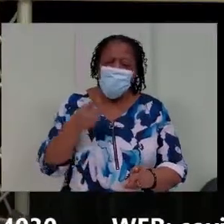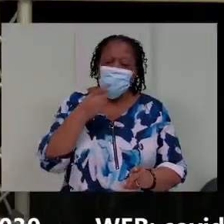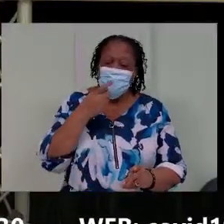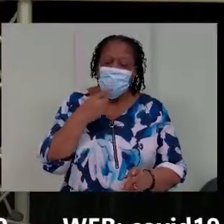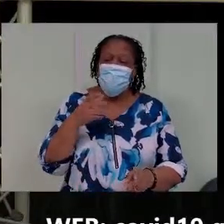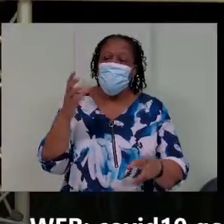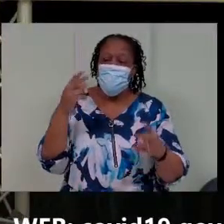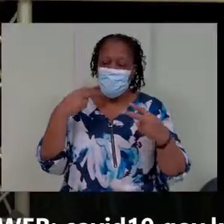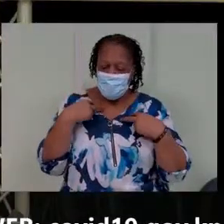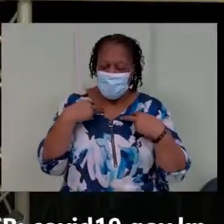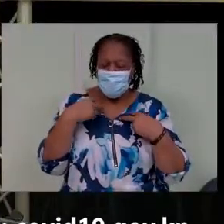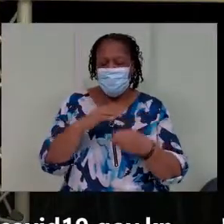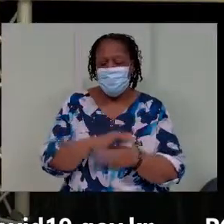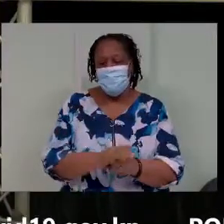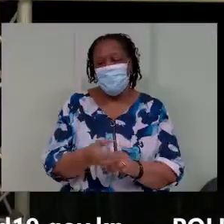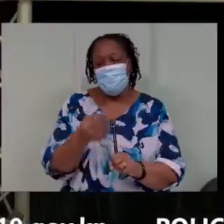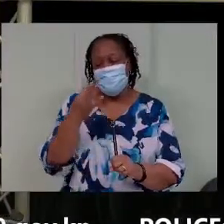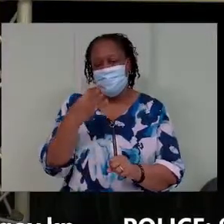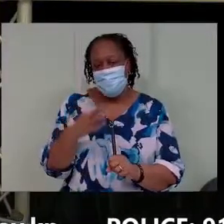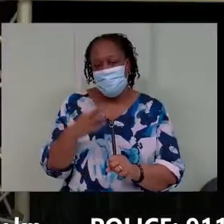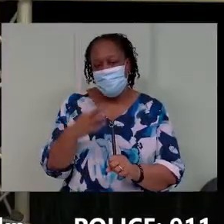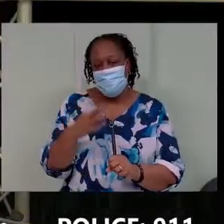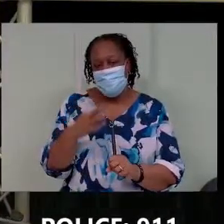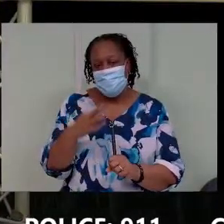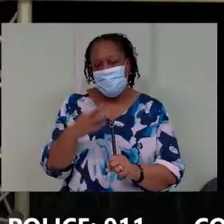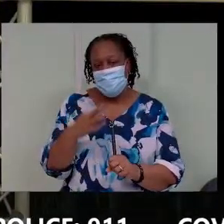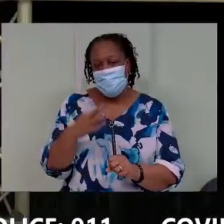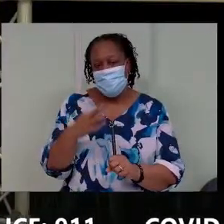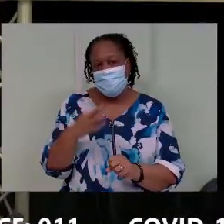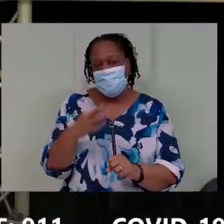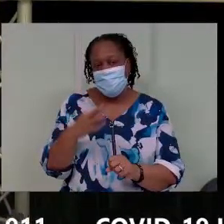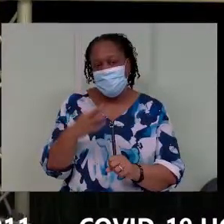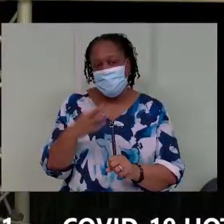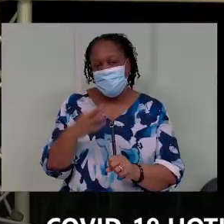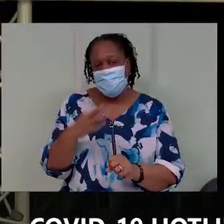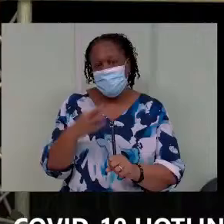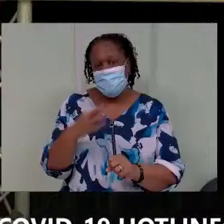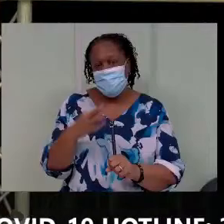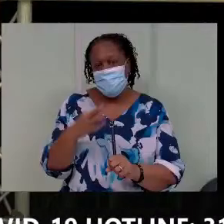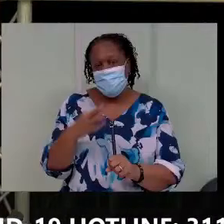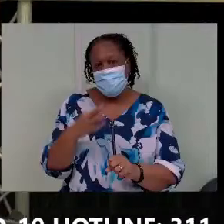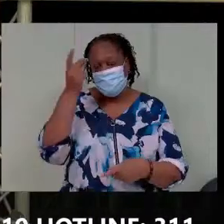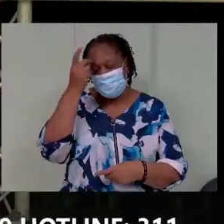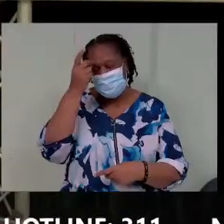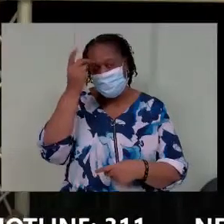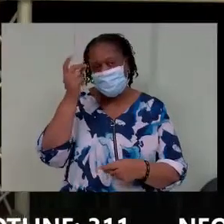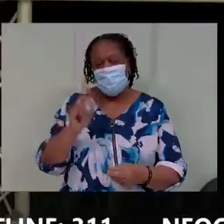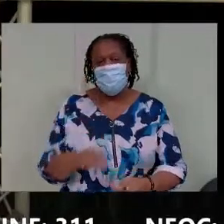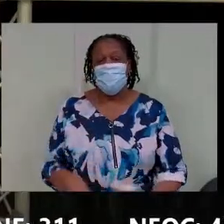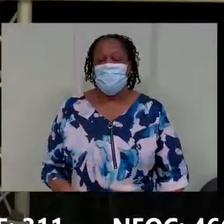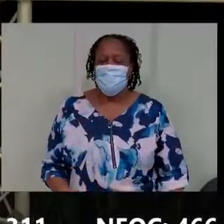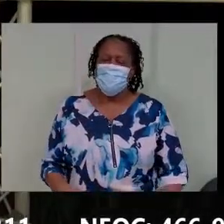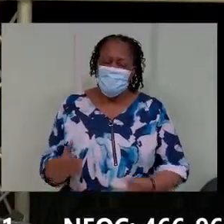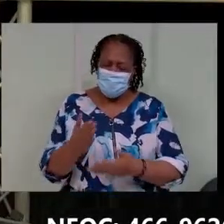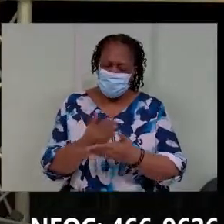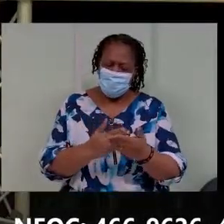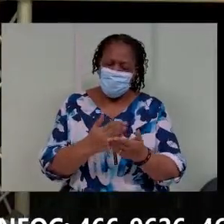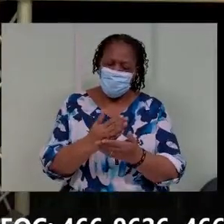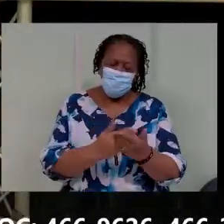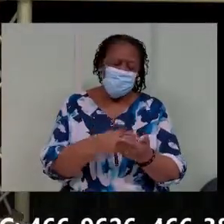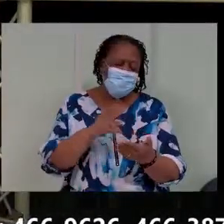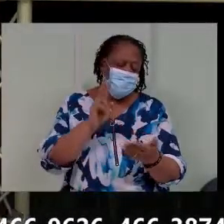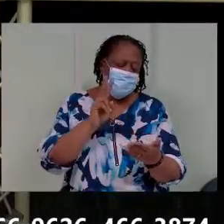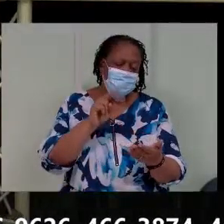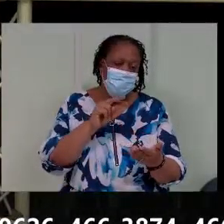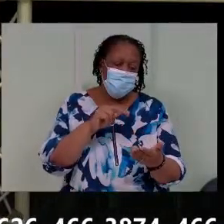fighting COVID-19. So there are a number of studies that are undergoing where they've been using this plasma